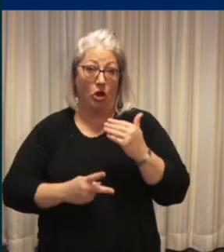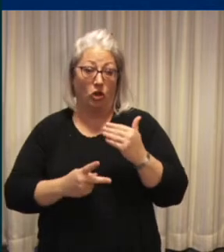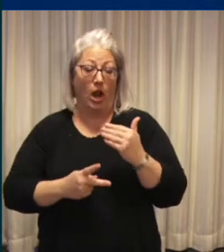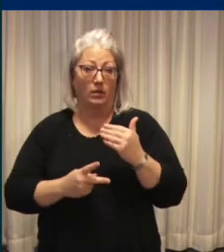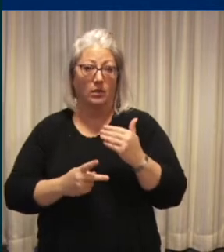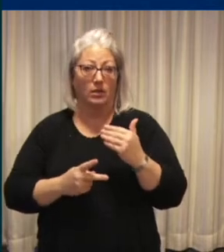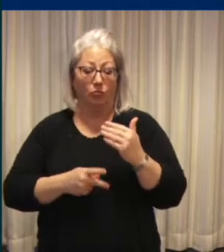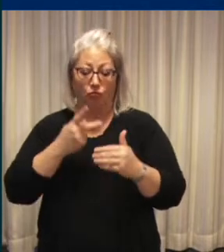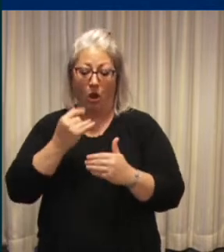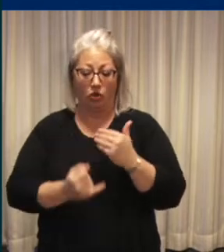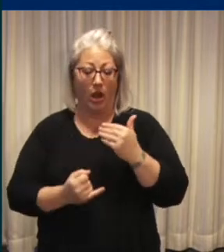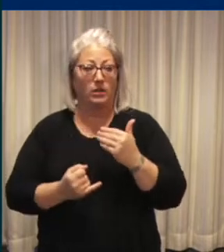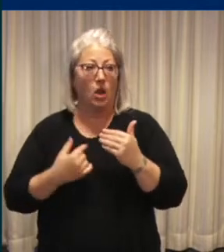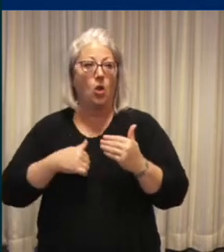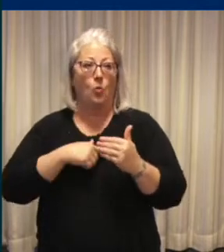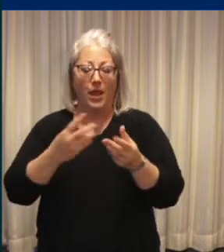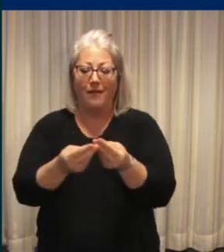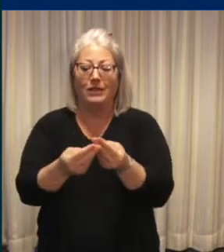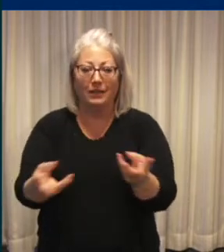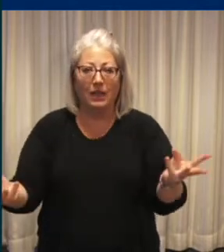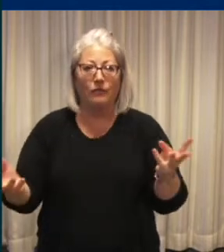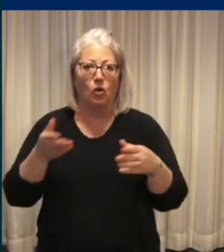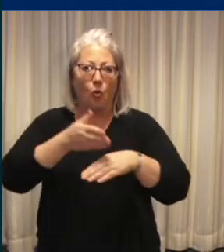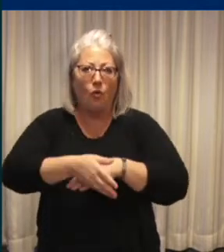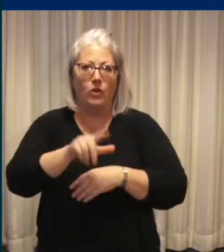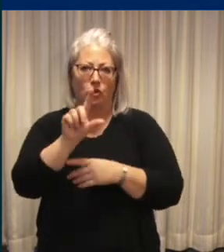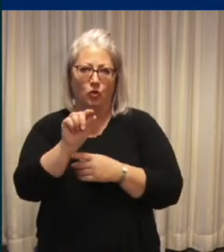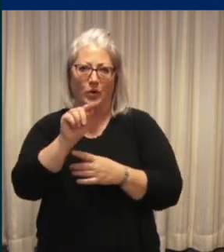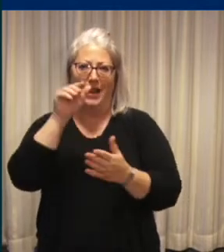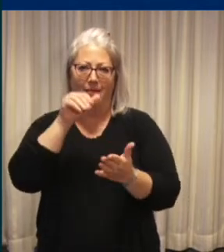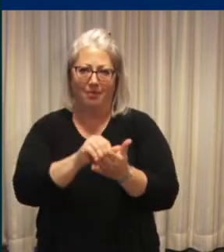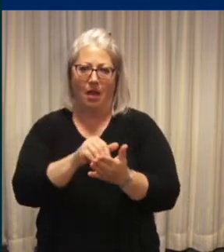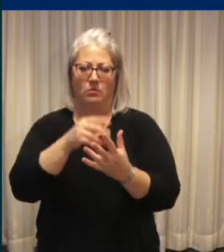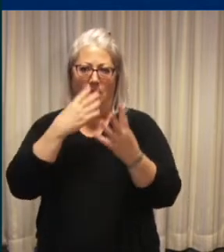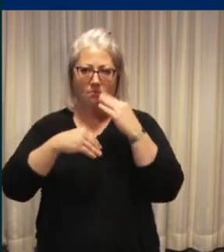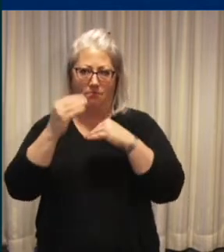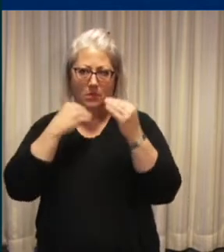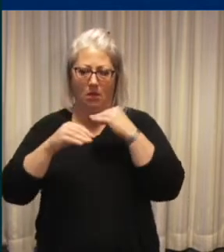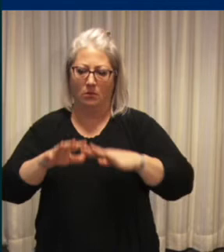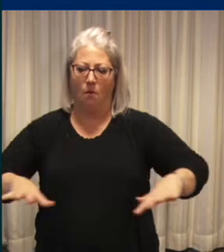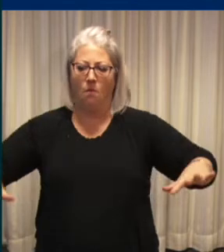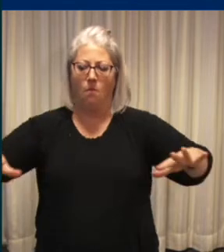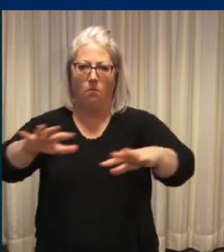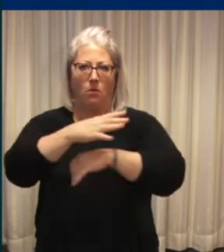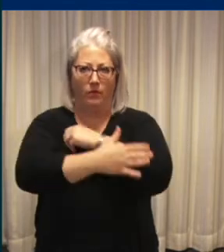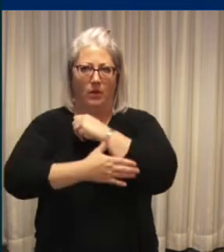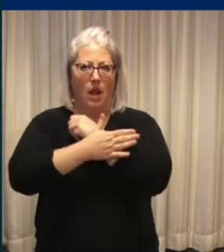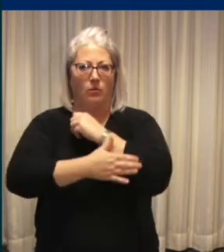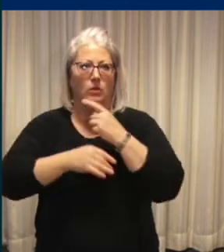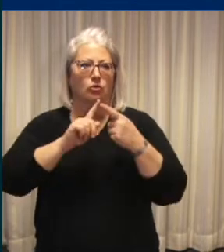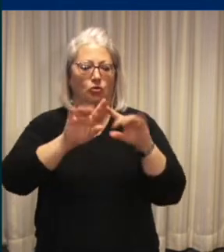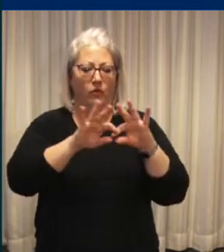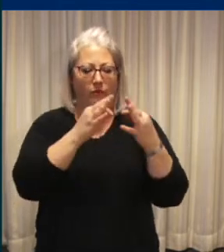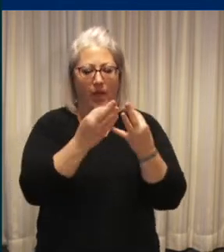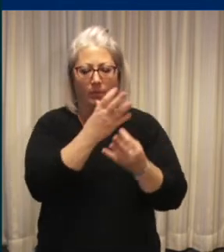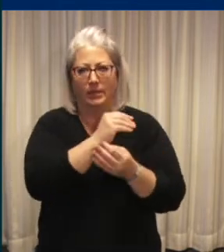over 20,000 meals across the county to over 2,100 families and households,